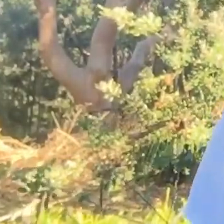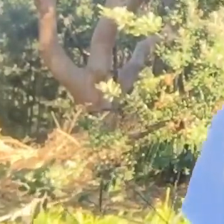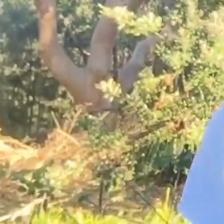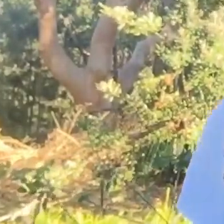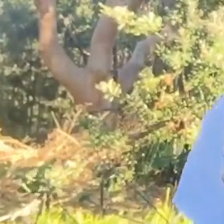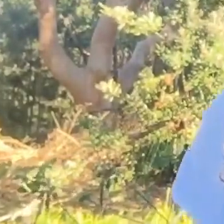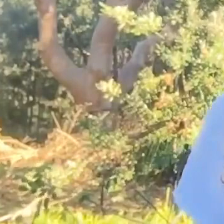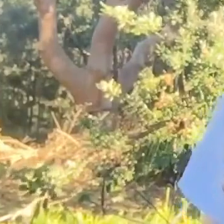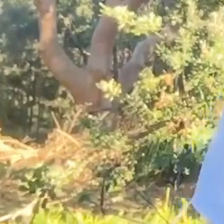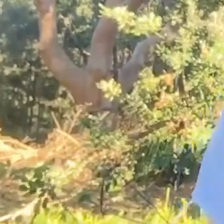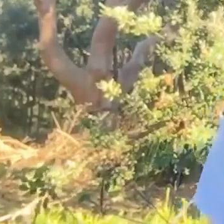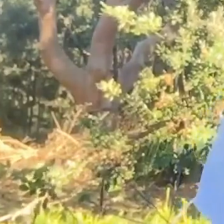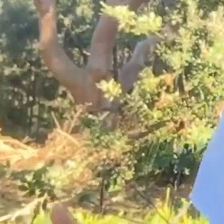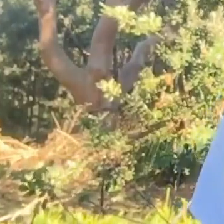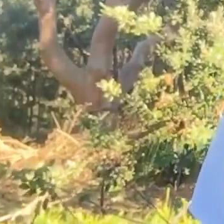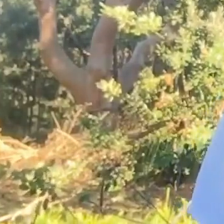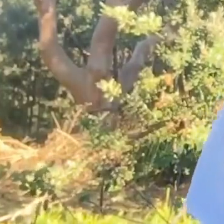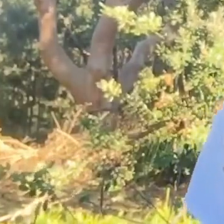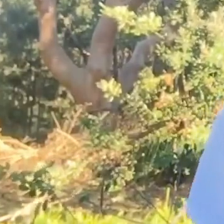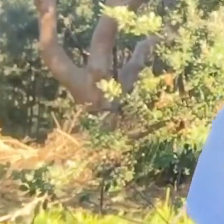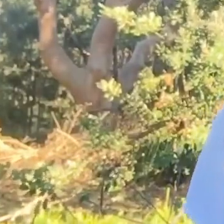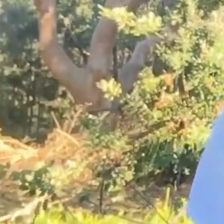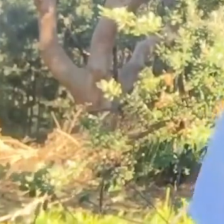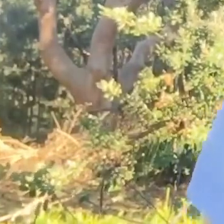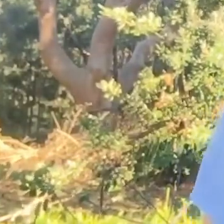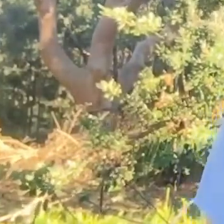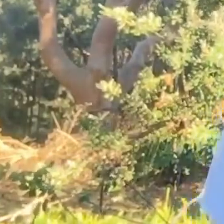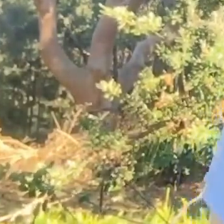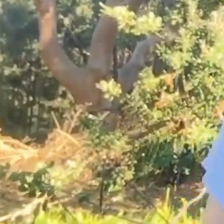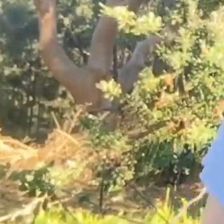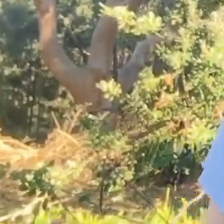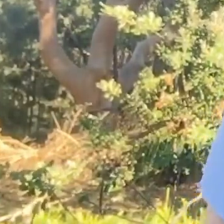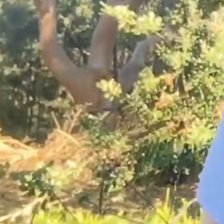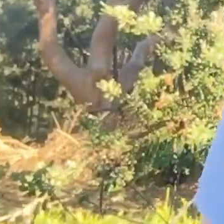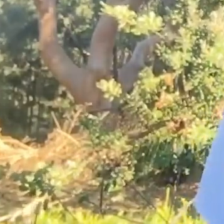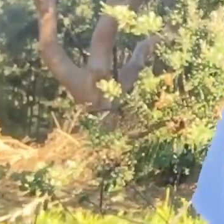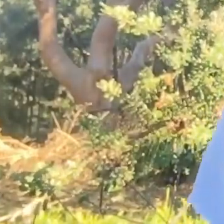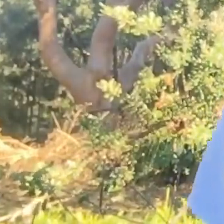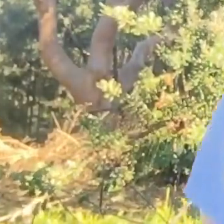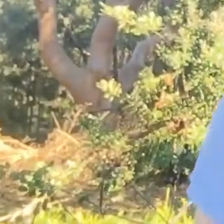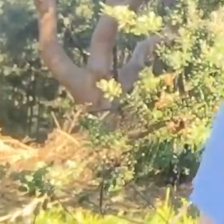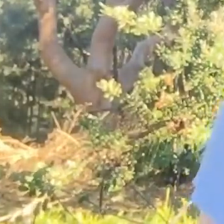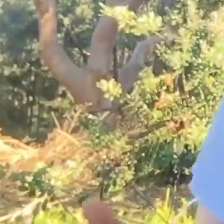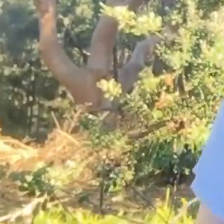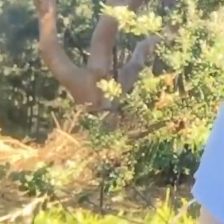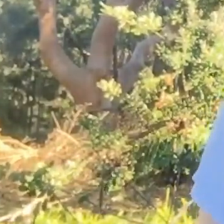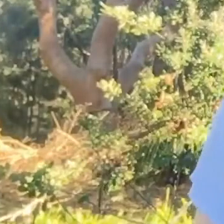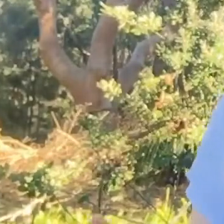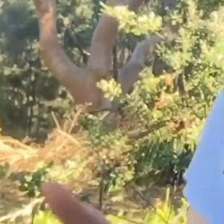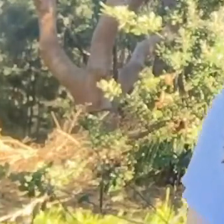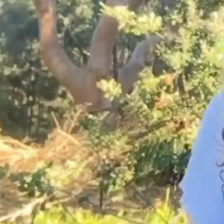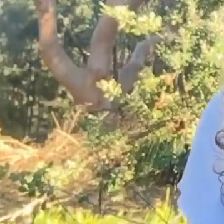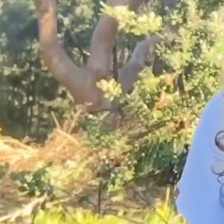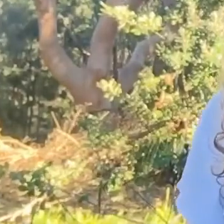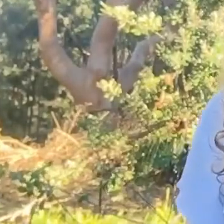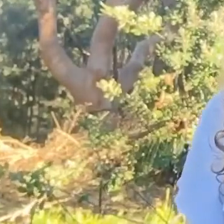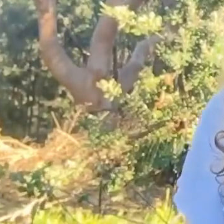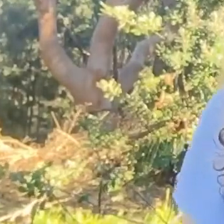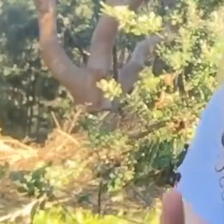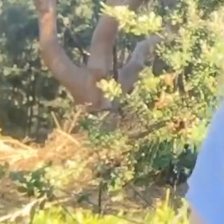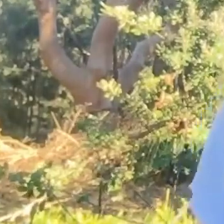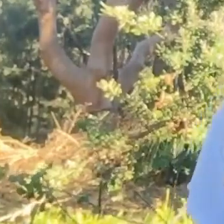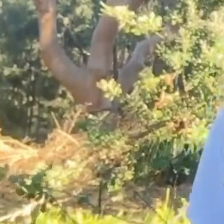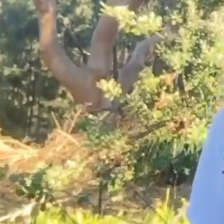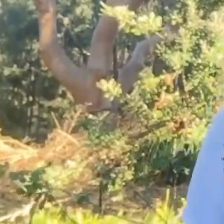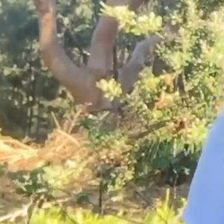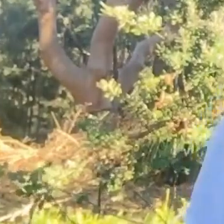upcoming terms. Help us as a church to be champions for teaching our kids your word. Help us to be teachers of your gospel